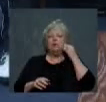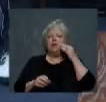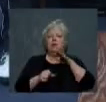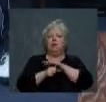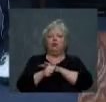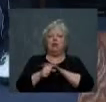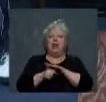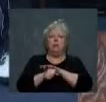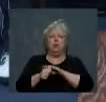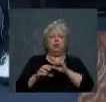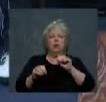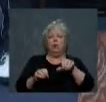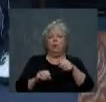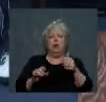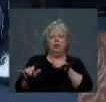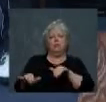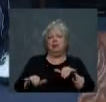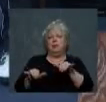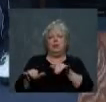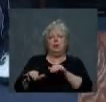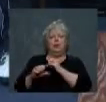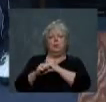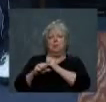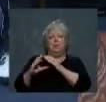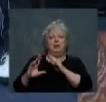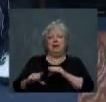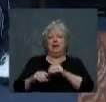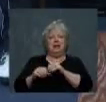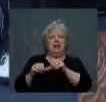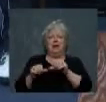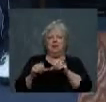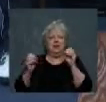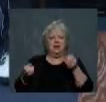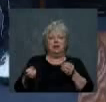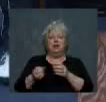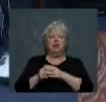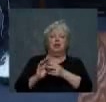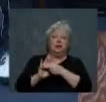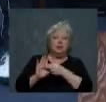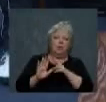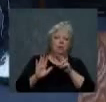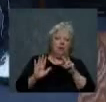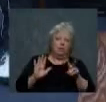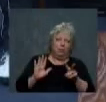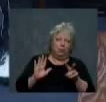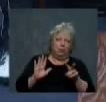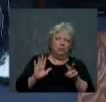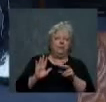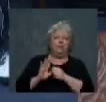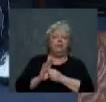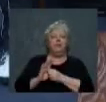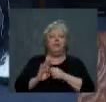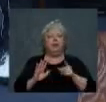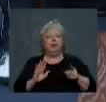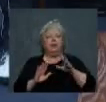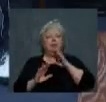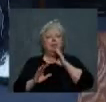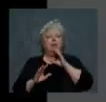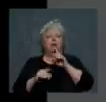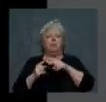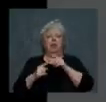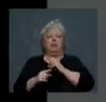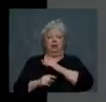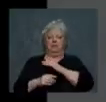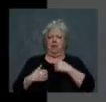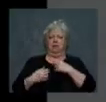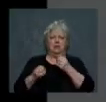neighborhood. There are no other similar facilities in the area. It's zoned R2. They talk about staff. They have no